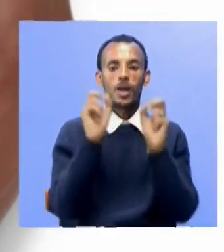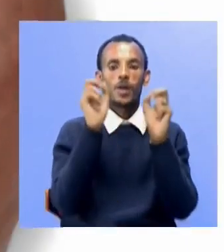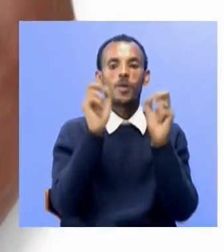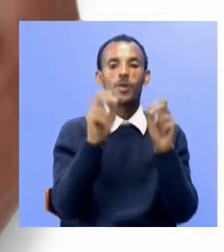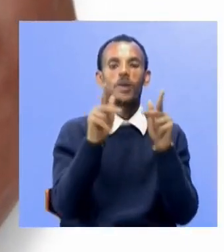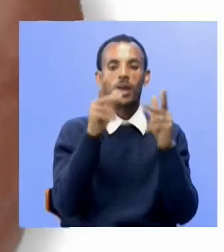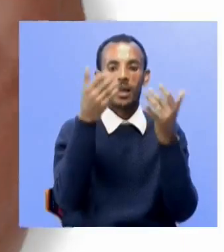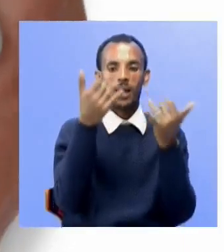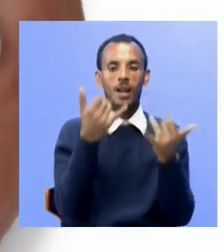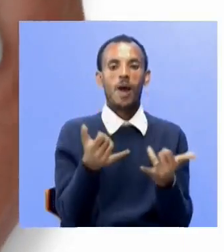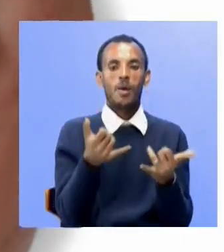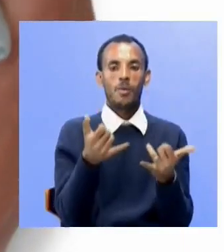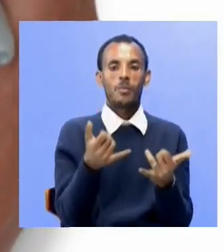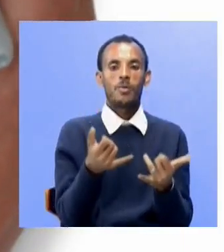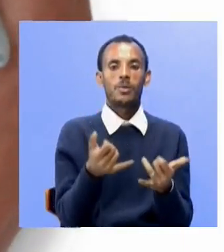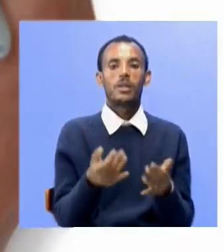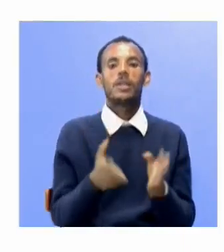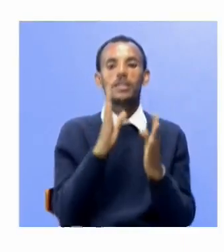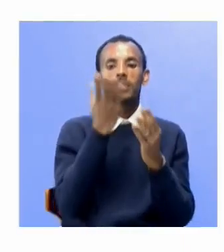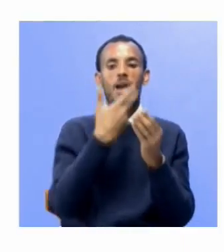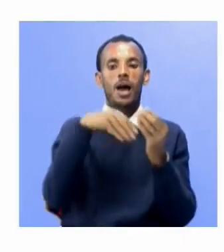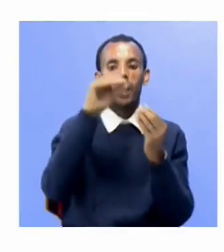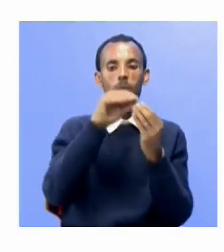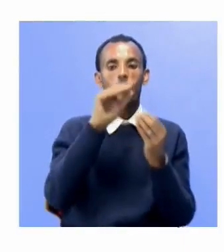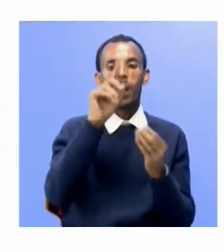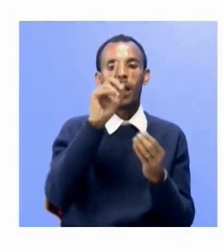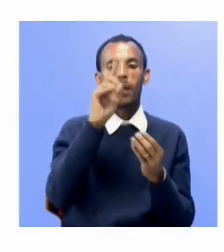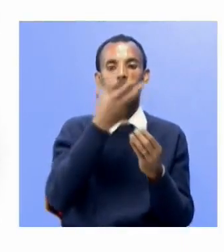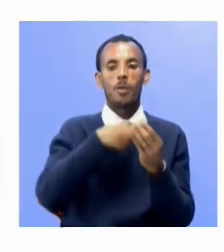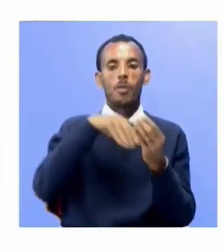Okay, now let's add one more question.